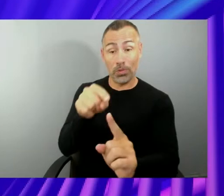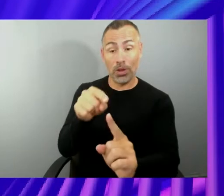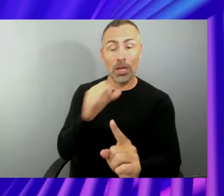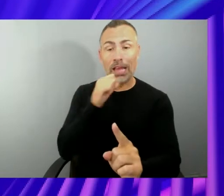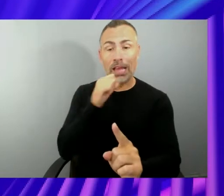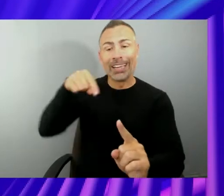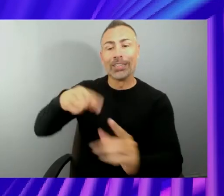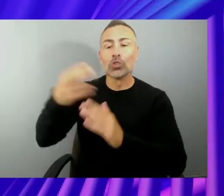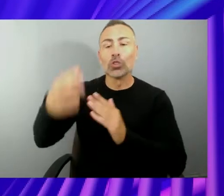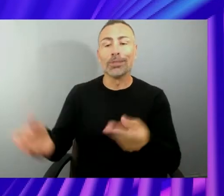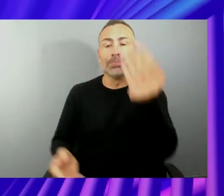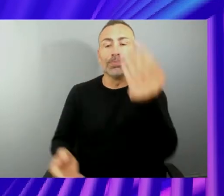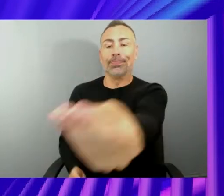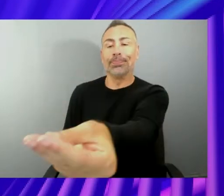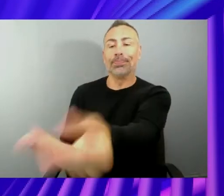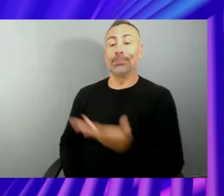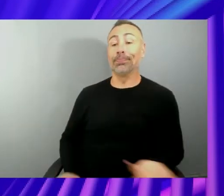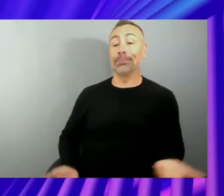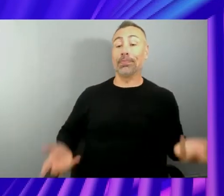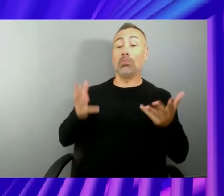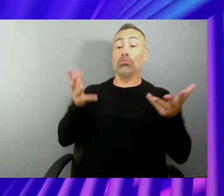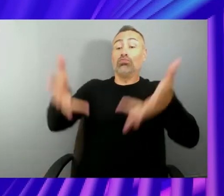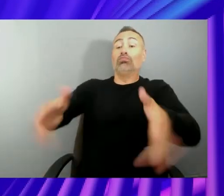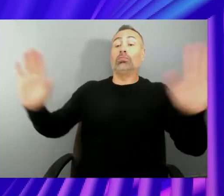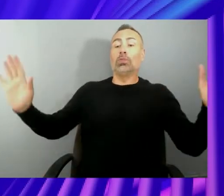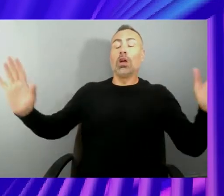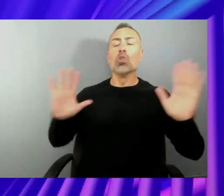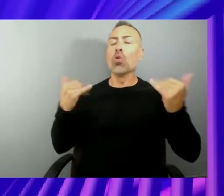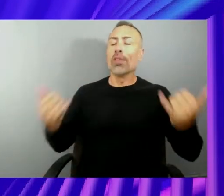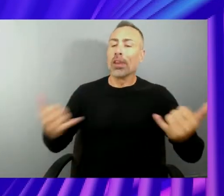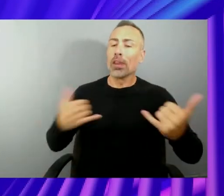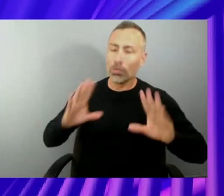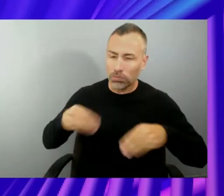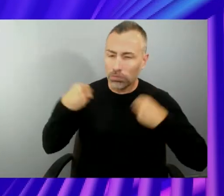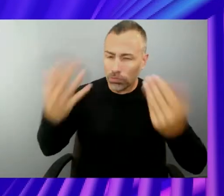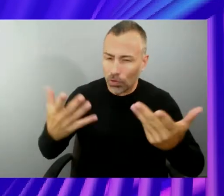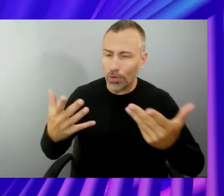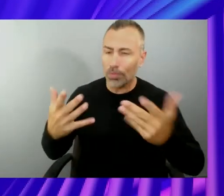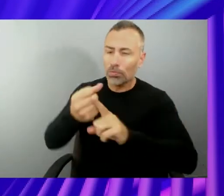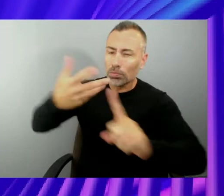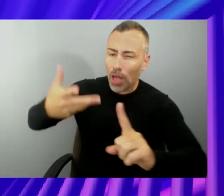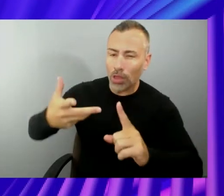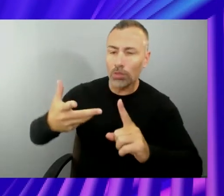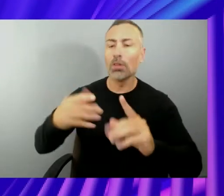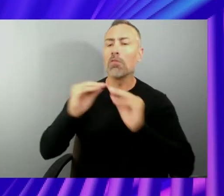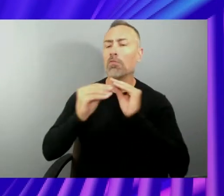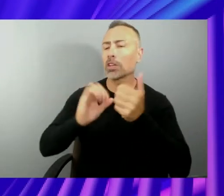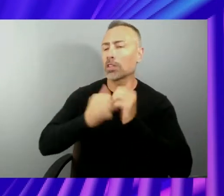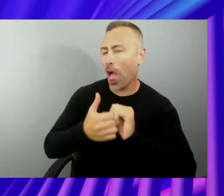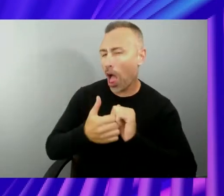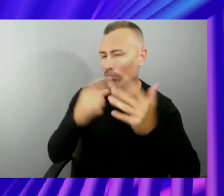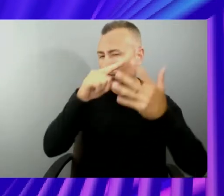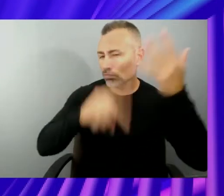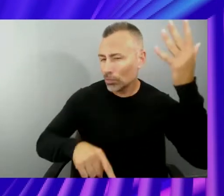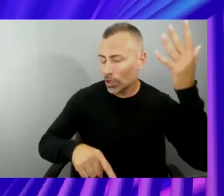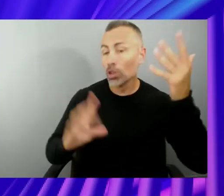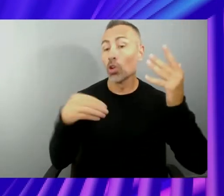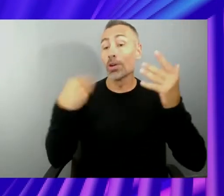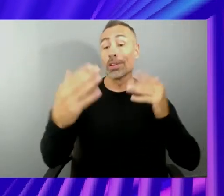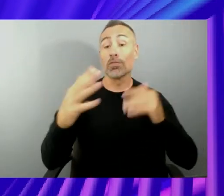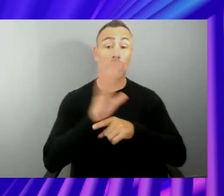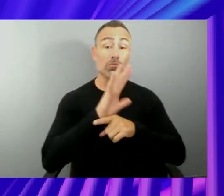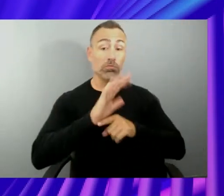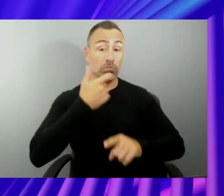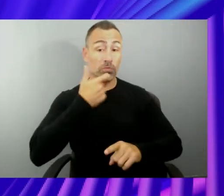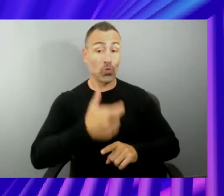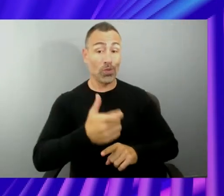you the ability to figure out how to fix that. Say, hey, here's a 5-minute video that says, because I know from being a